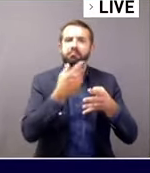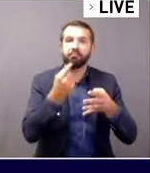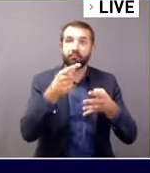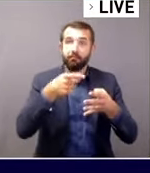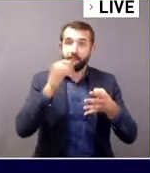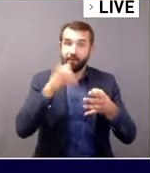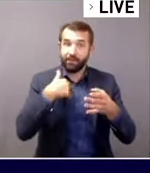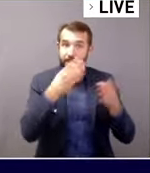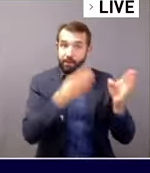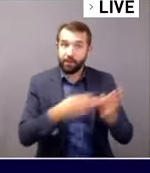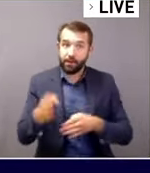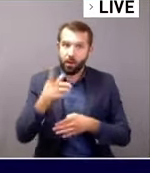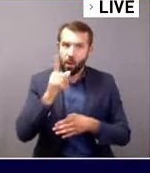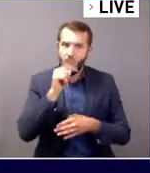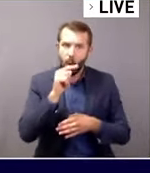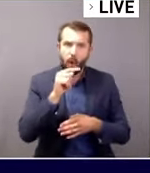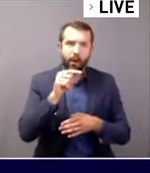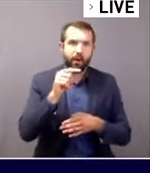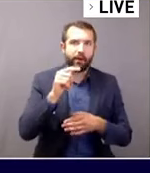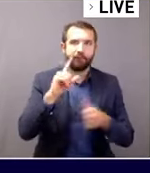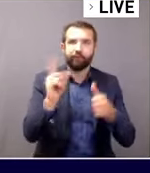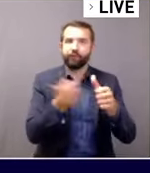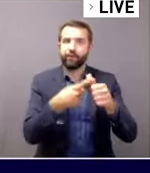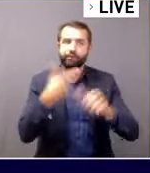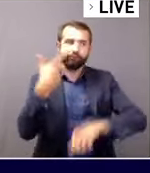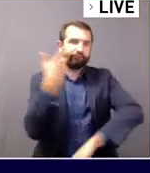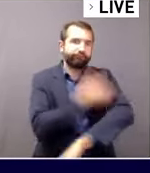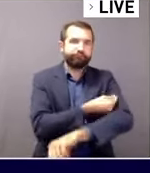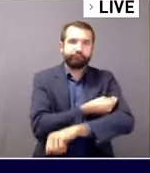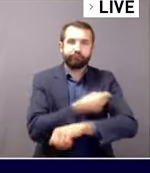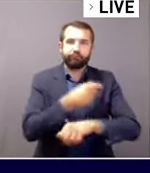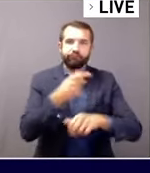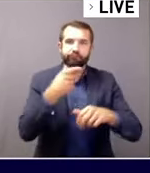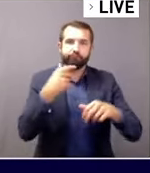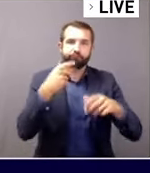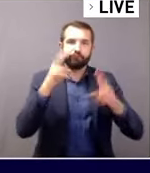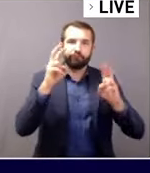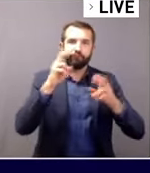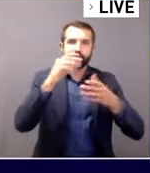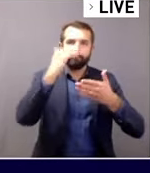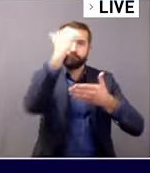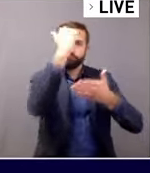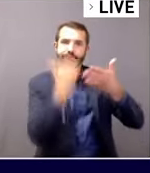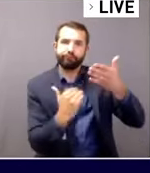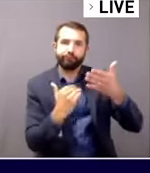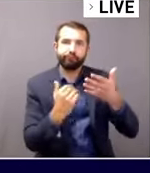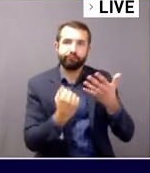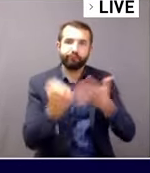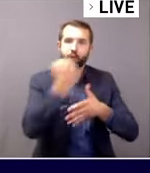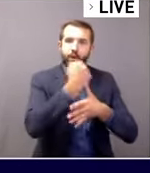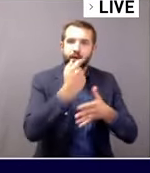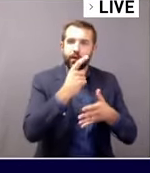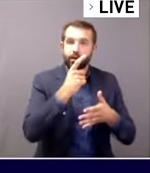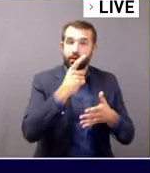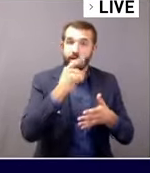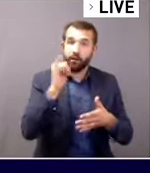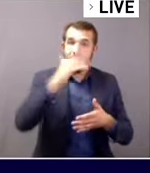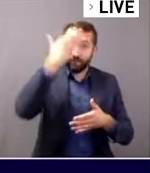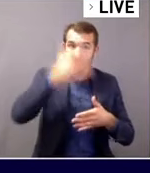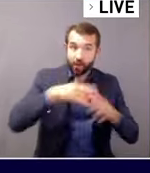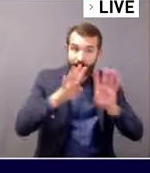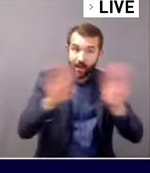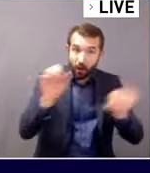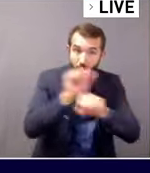Are we talking about first responders, or would it be other frontline workers? And then who is kind of lower down the list of that?